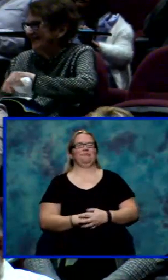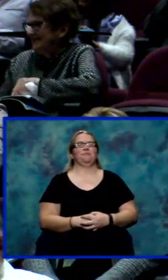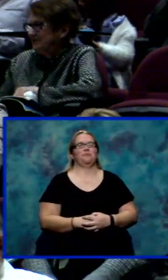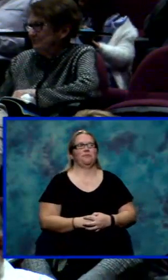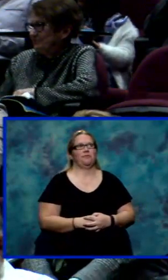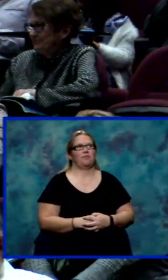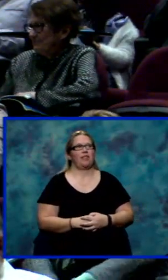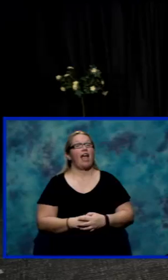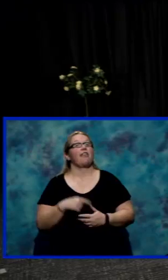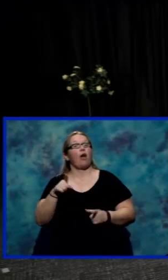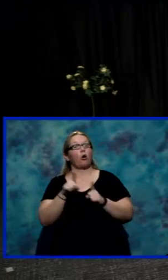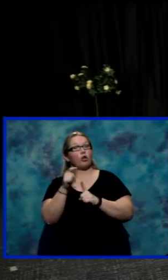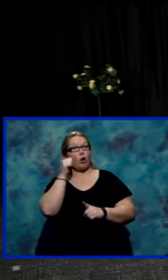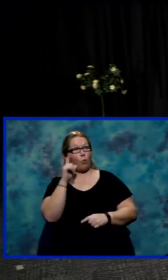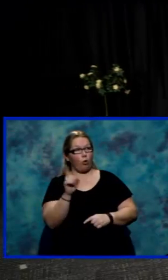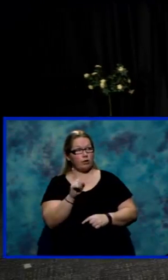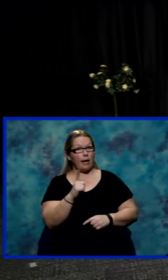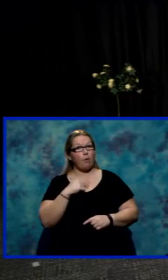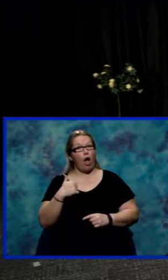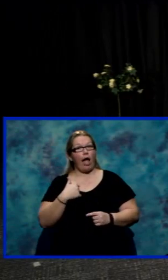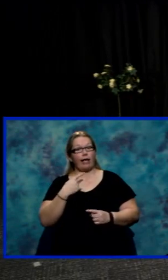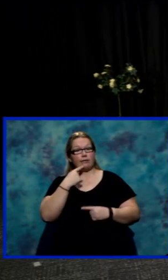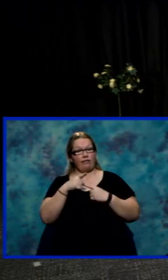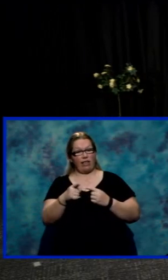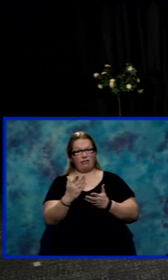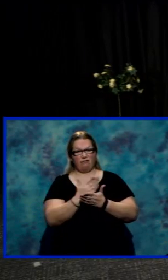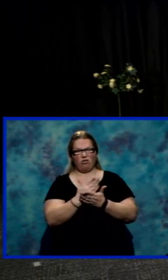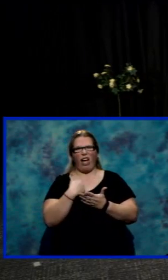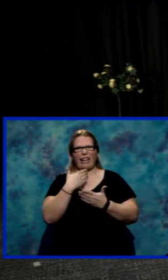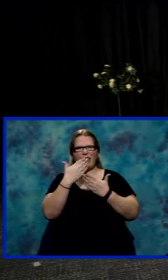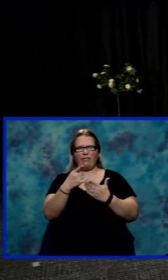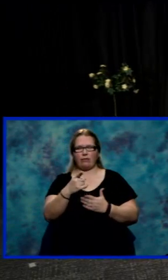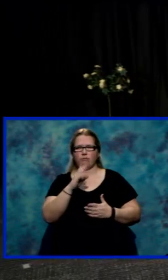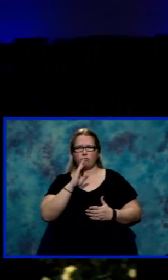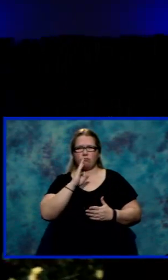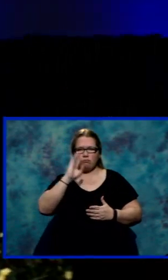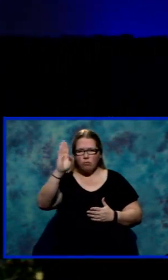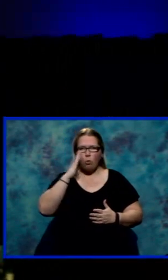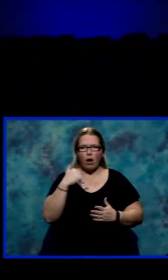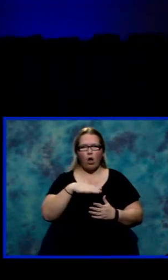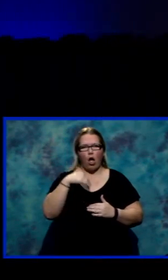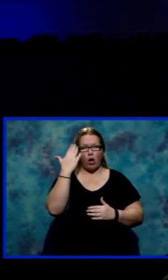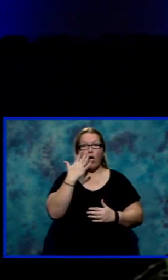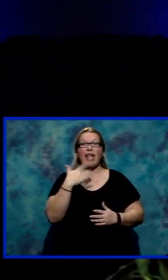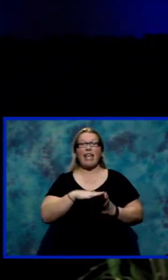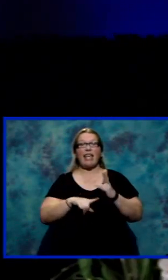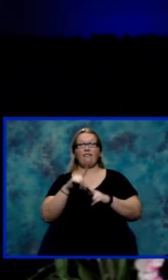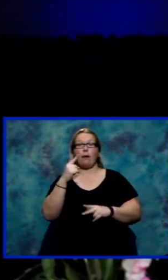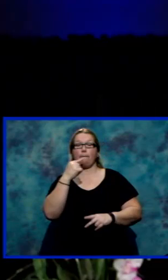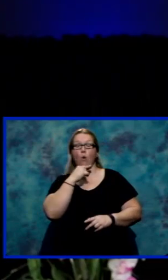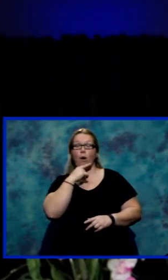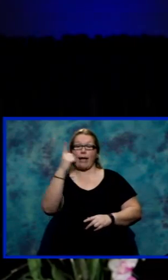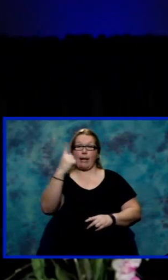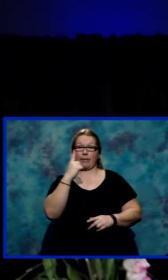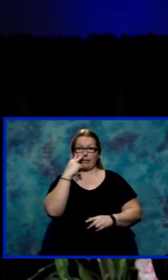The other thing they know is, because I share this story when I go to high schools and do chapels, is that if a boy comes over to see my